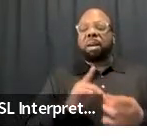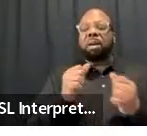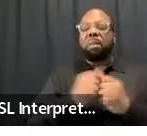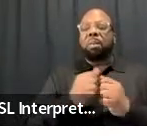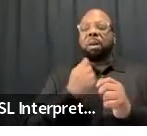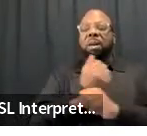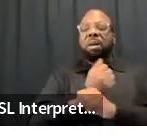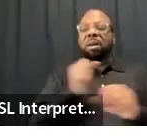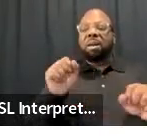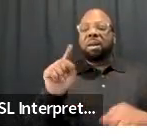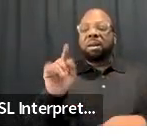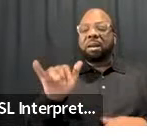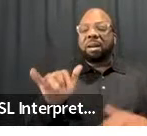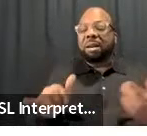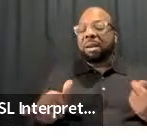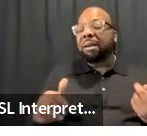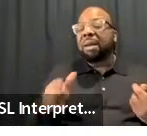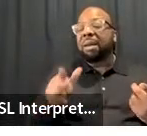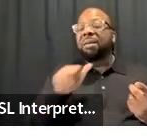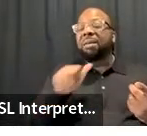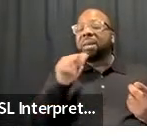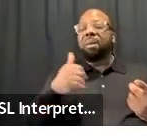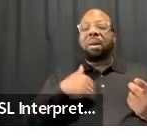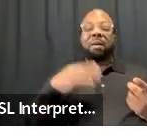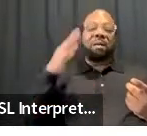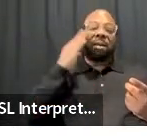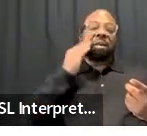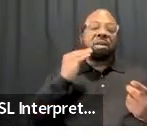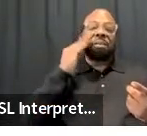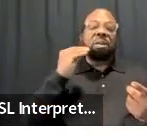they basically conveyed to us that they do not have experience in